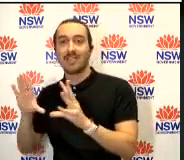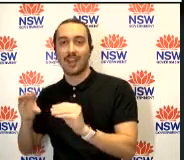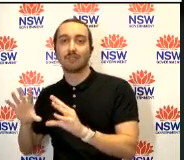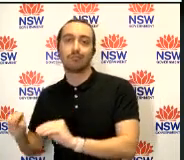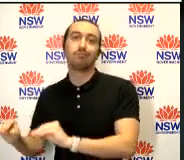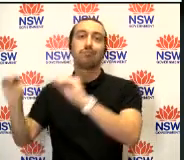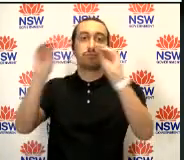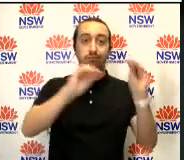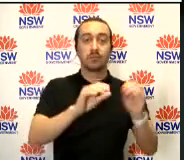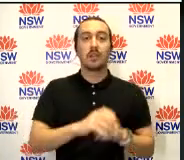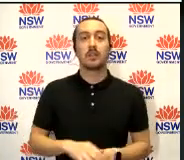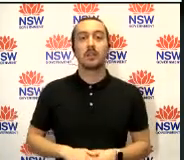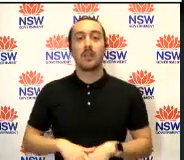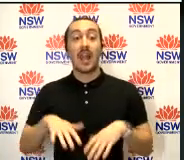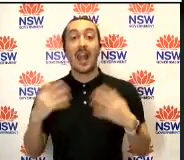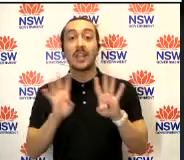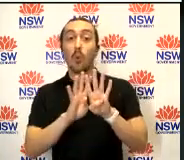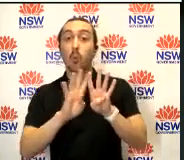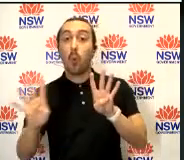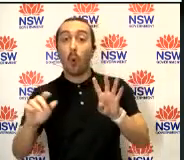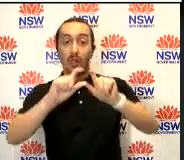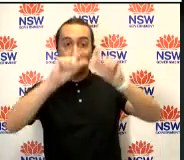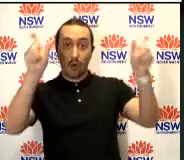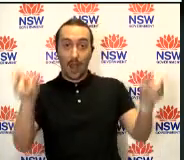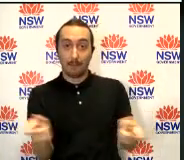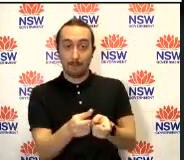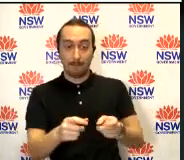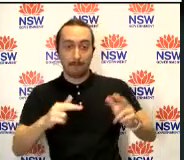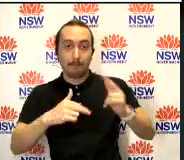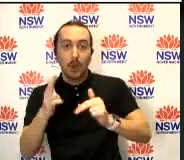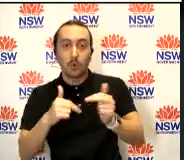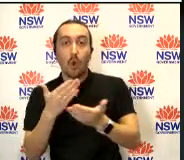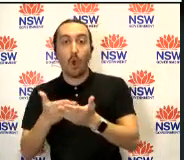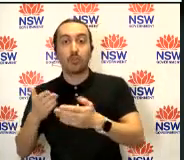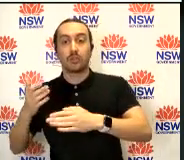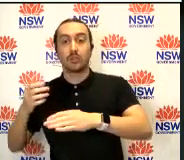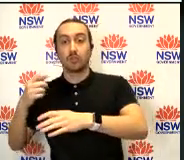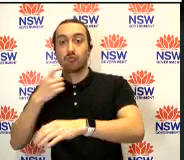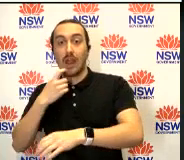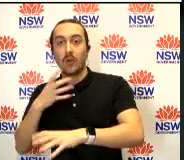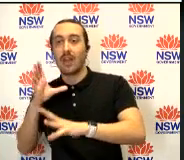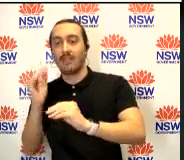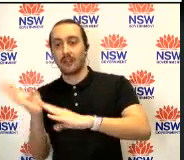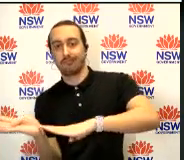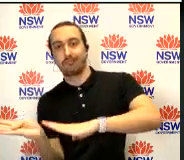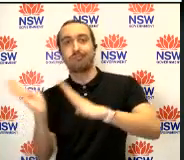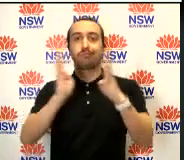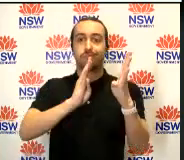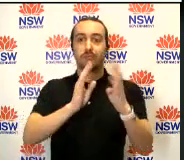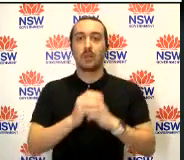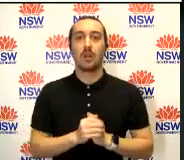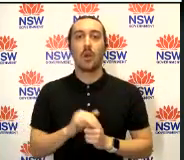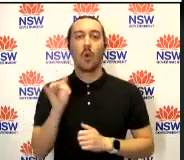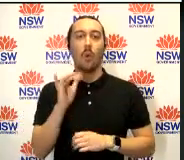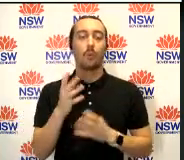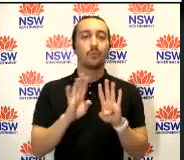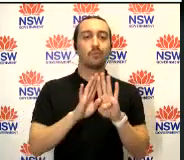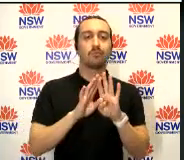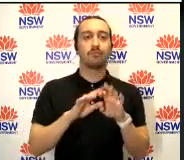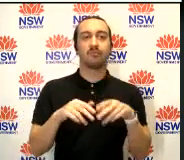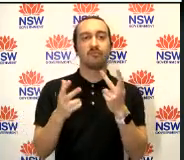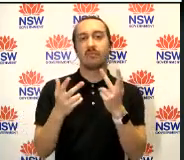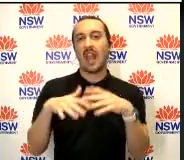horizontally, then standing them up vertically, prefabricating formwork shutters horizontally, then erecting them vertically, or